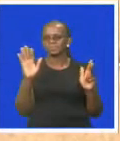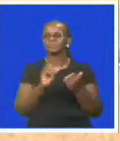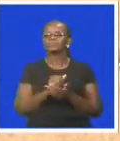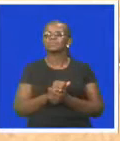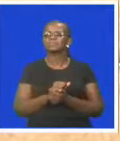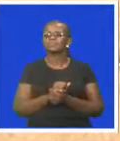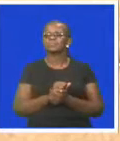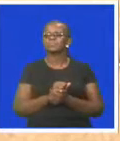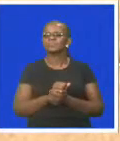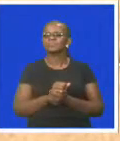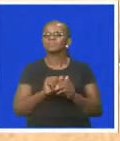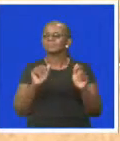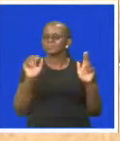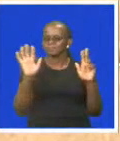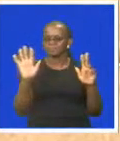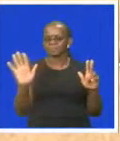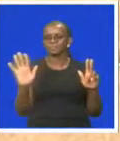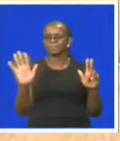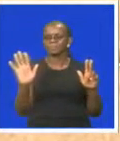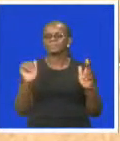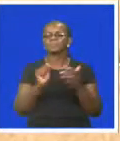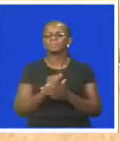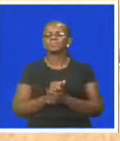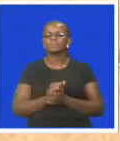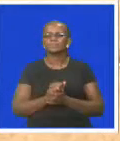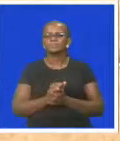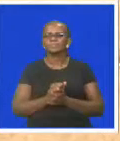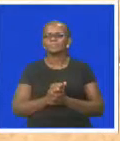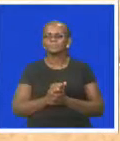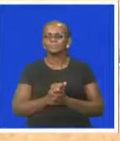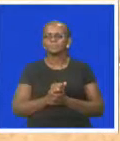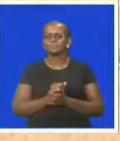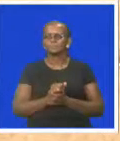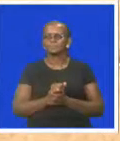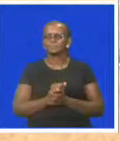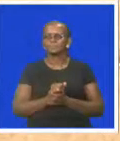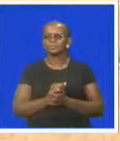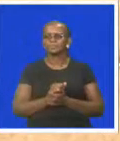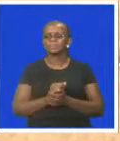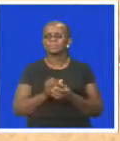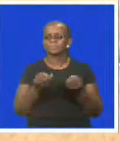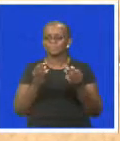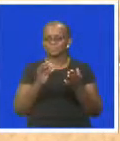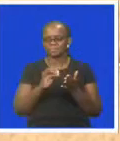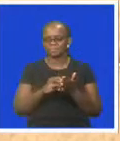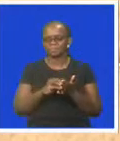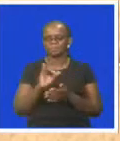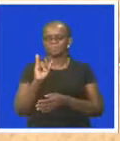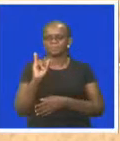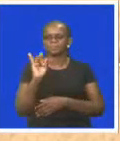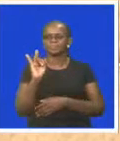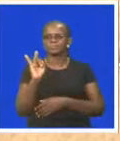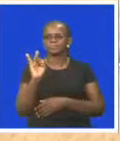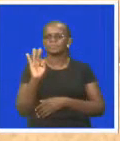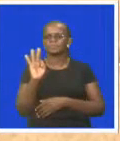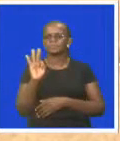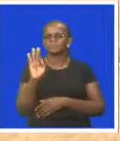1, 2, 3, 4, 5, 6, 7, 8. And this is number 8. Now let us count here. How many lolos do we have?